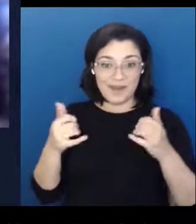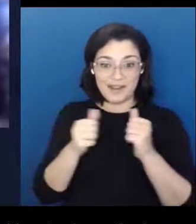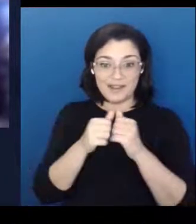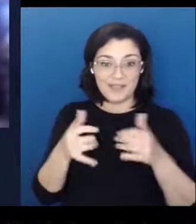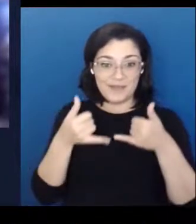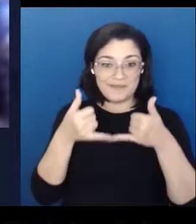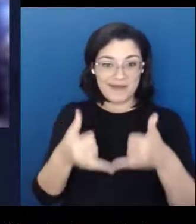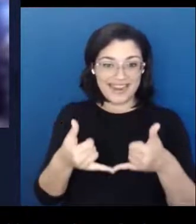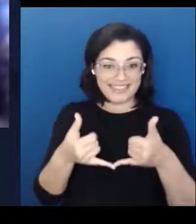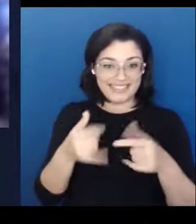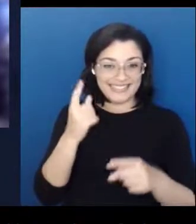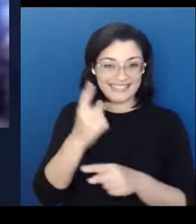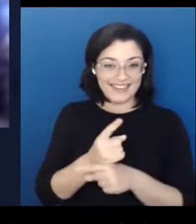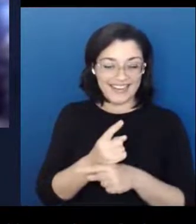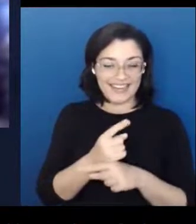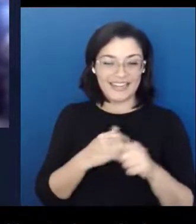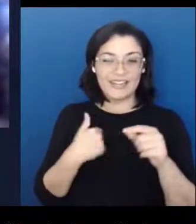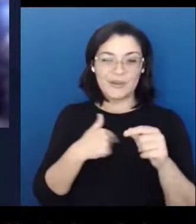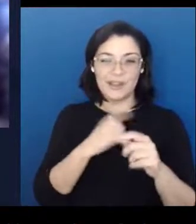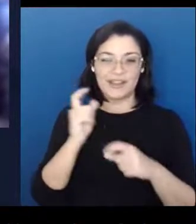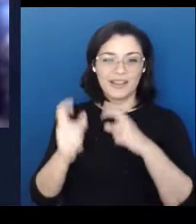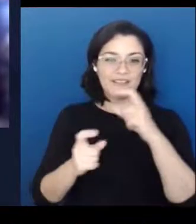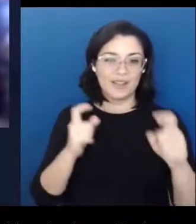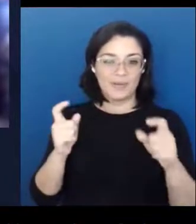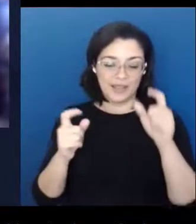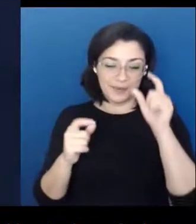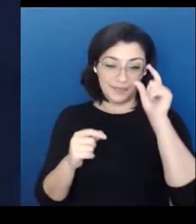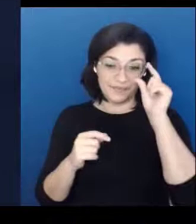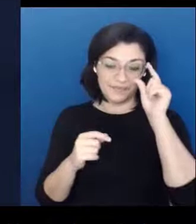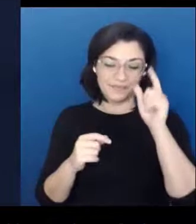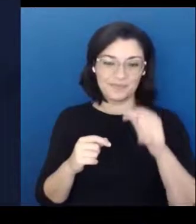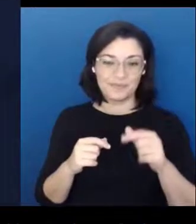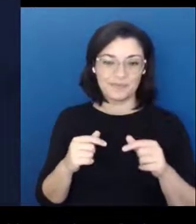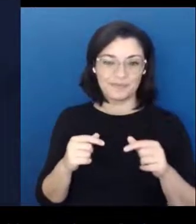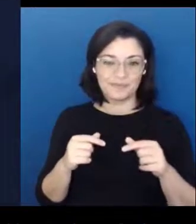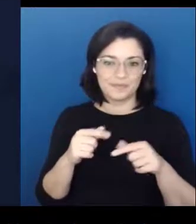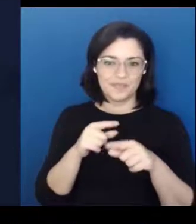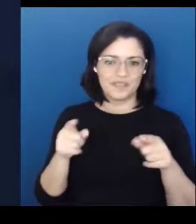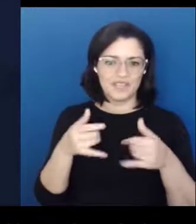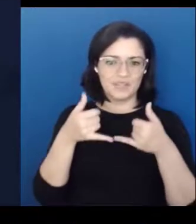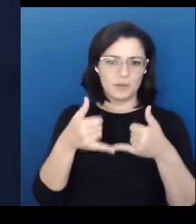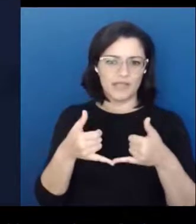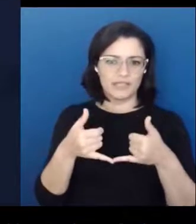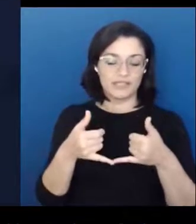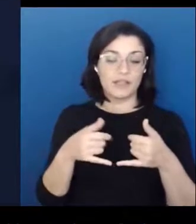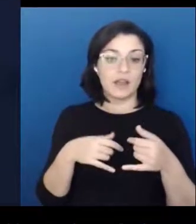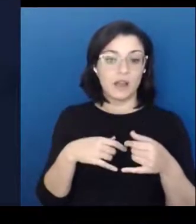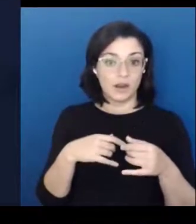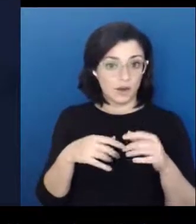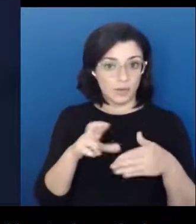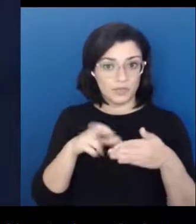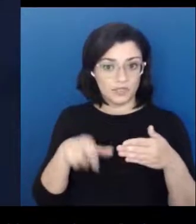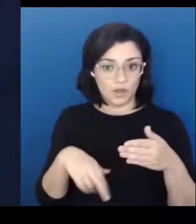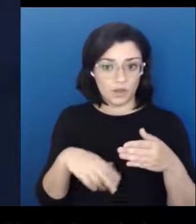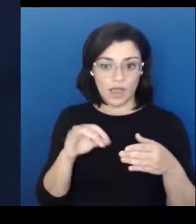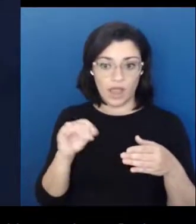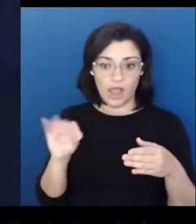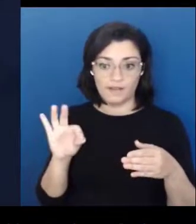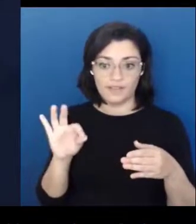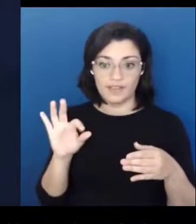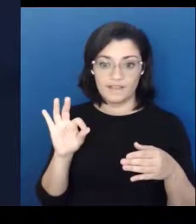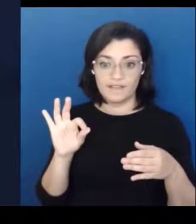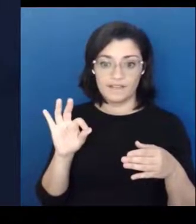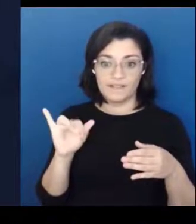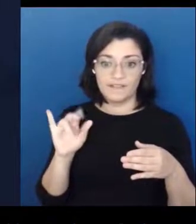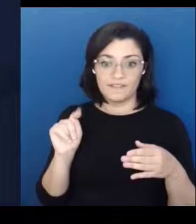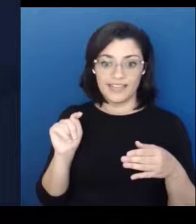result of the Fitness Fundraiser Challenge, and they are a candle package that